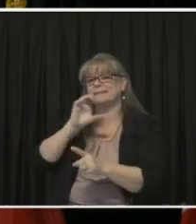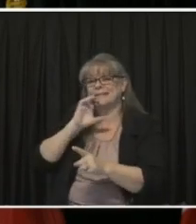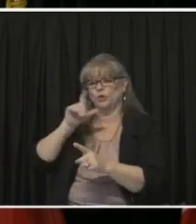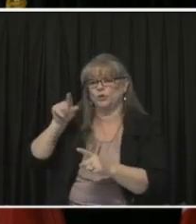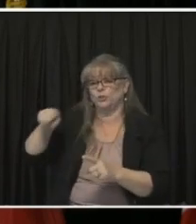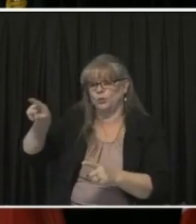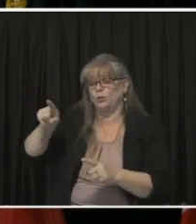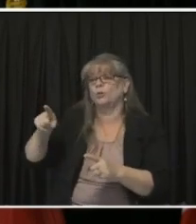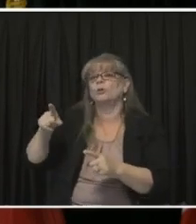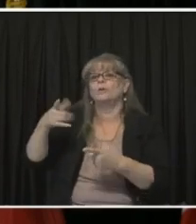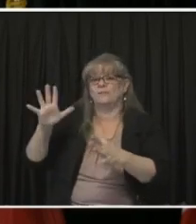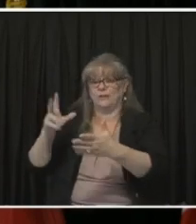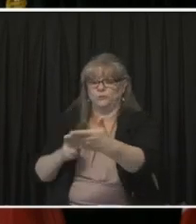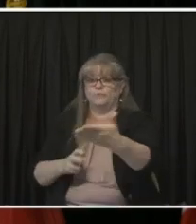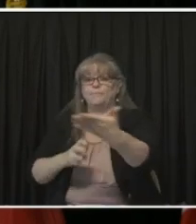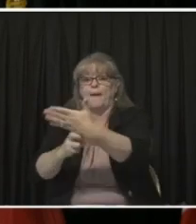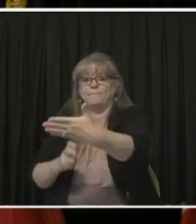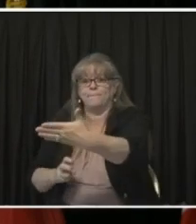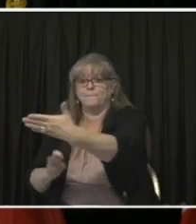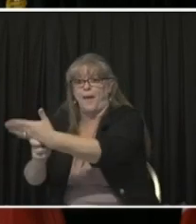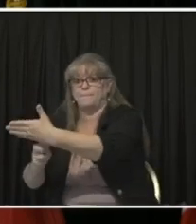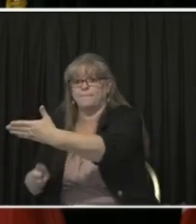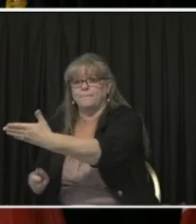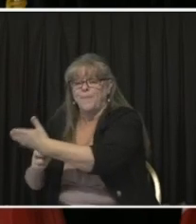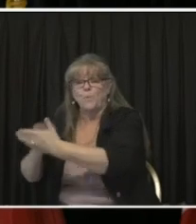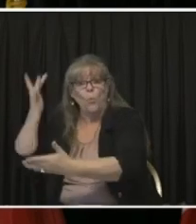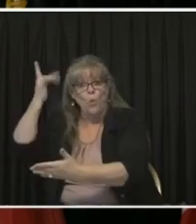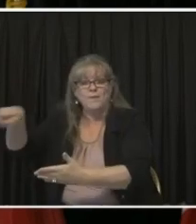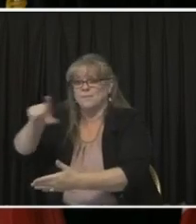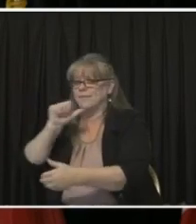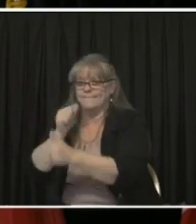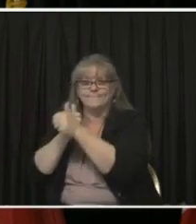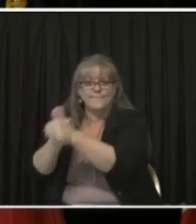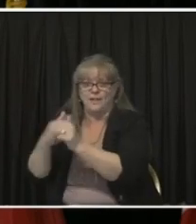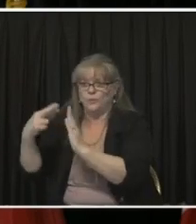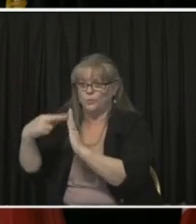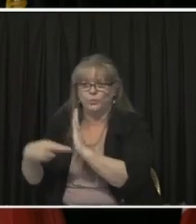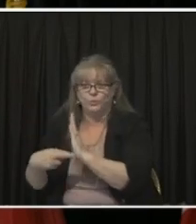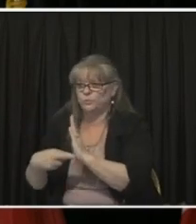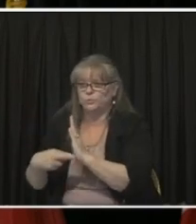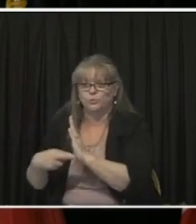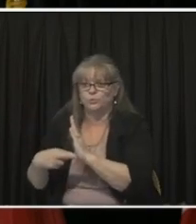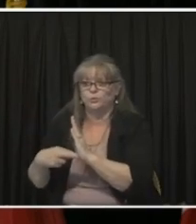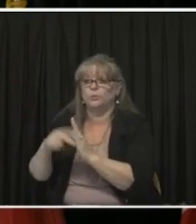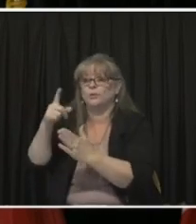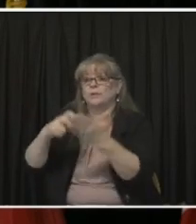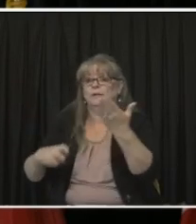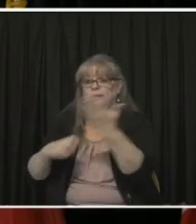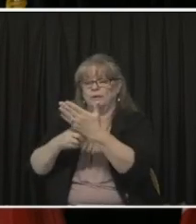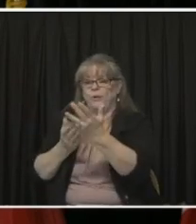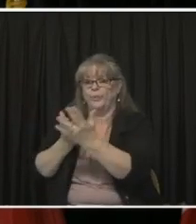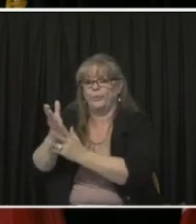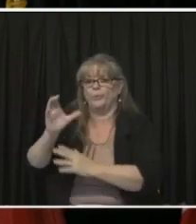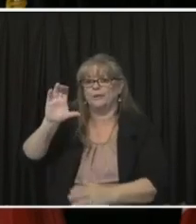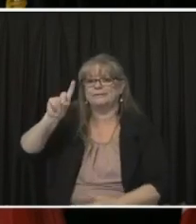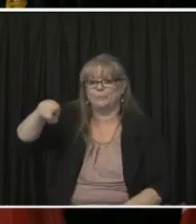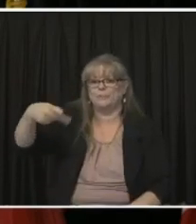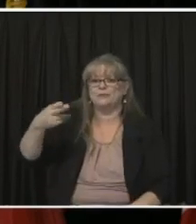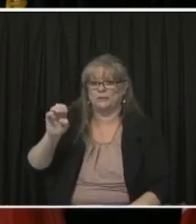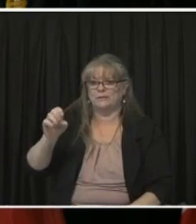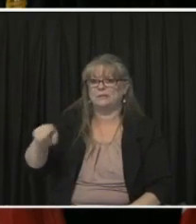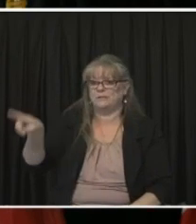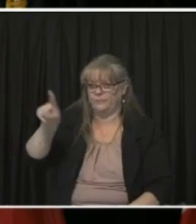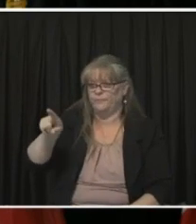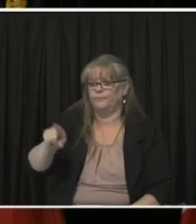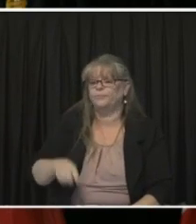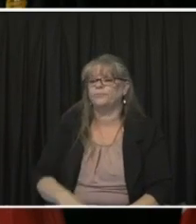and violations through the Department of Health. I was very glad to see that because I had asked them several weeks ago to really step up enforcement, even more so